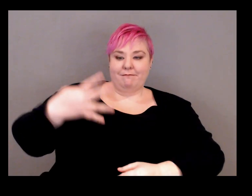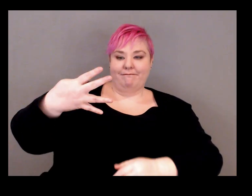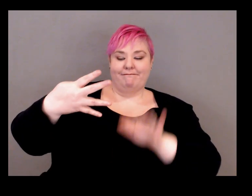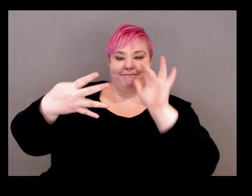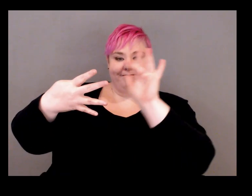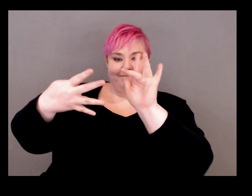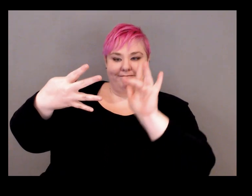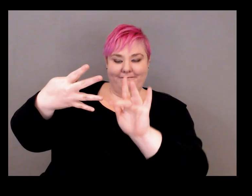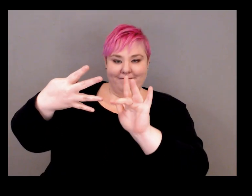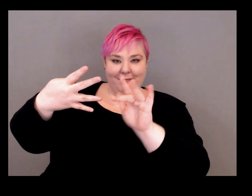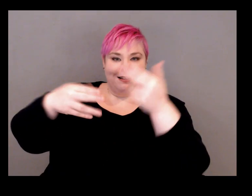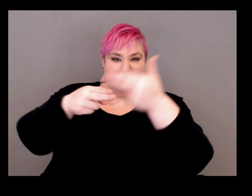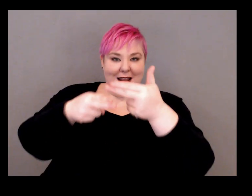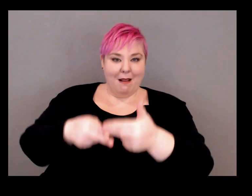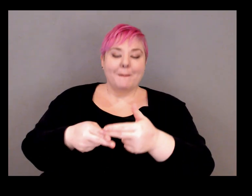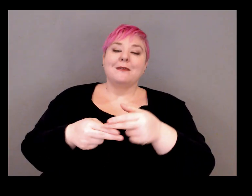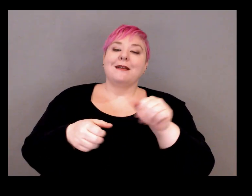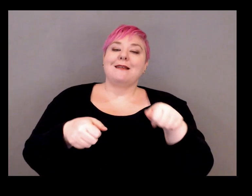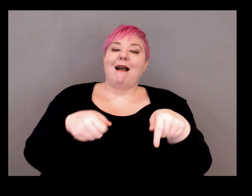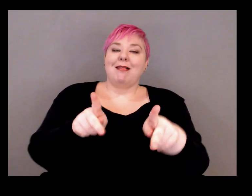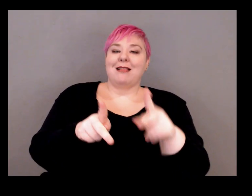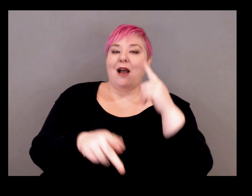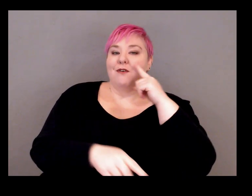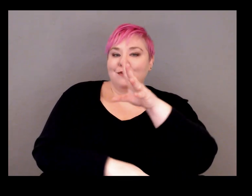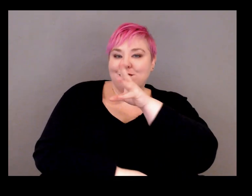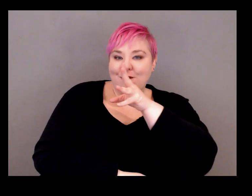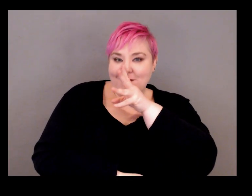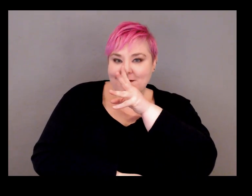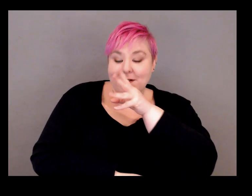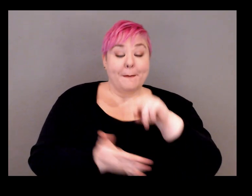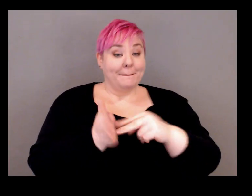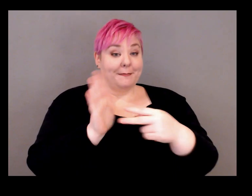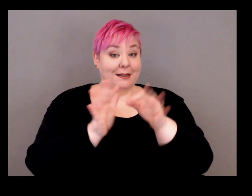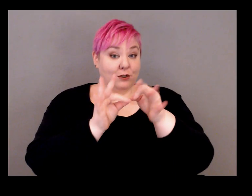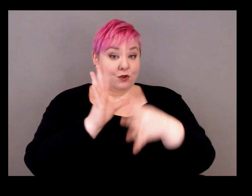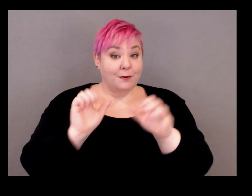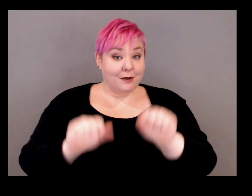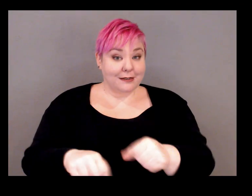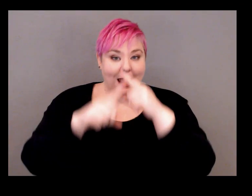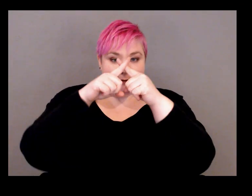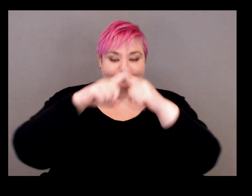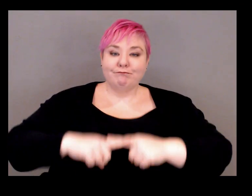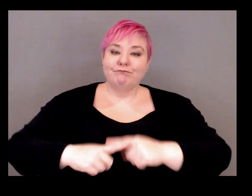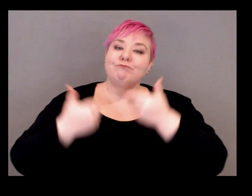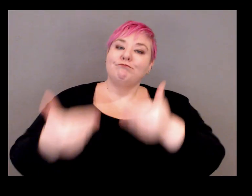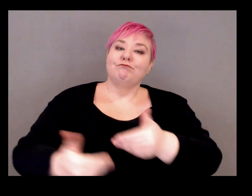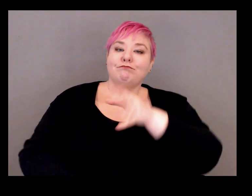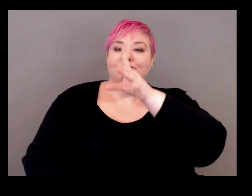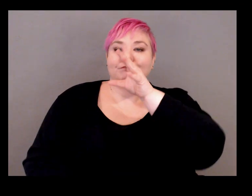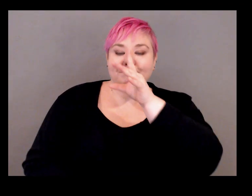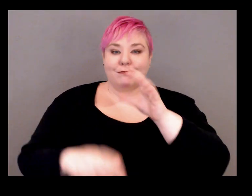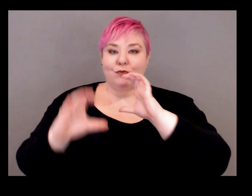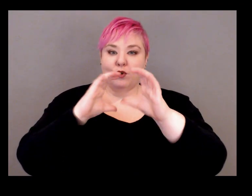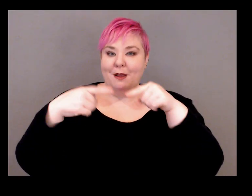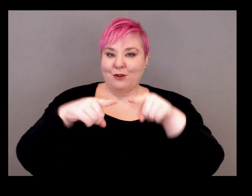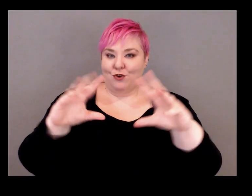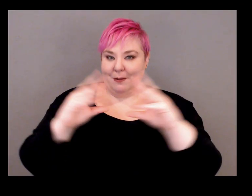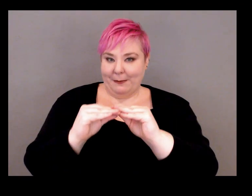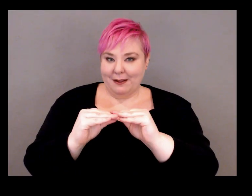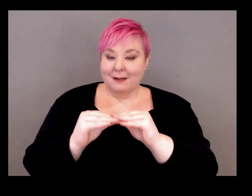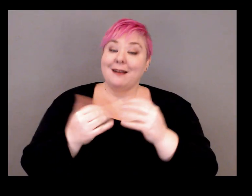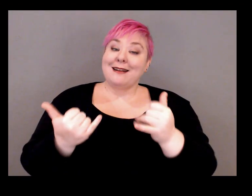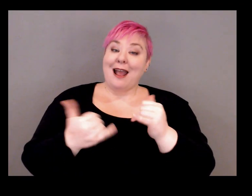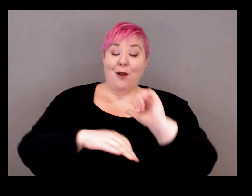each ASL interpreter's name and click the Allow to Talk option. This ensures your interpreters can unmute and communicate as needed during the meeting.